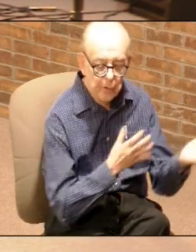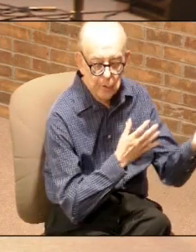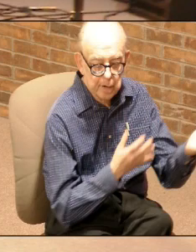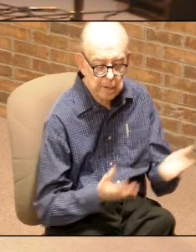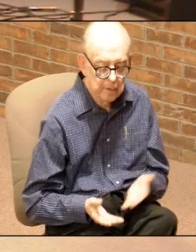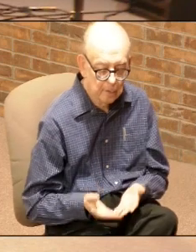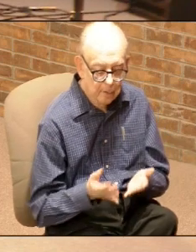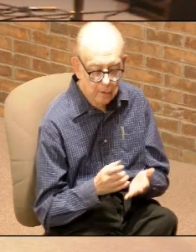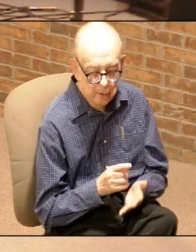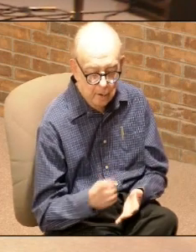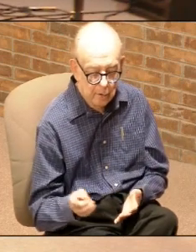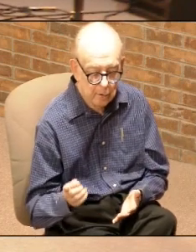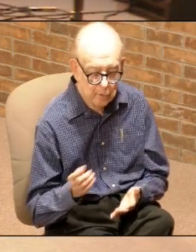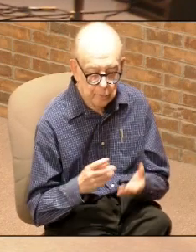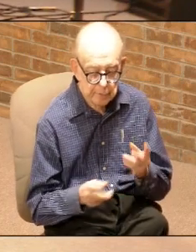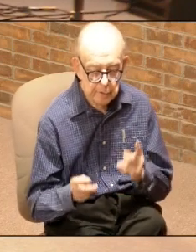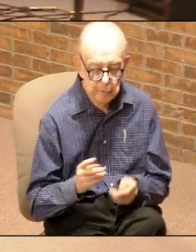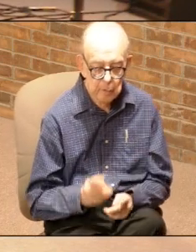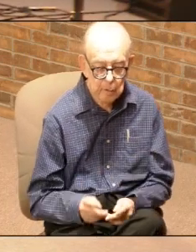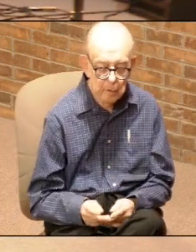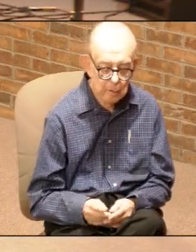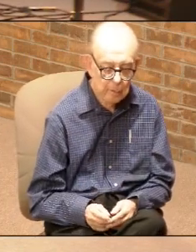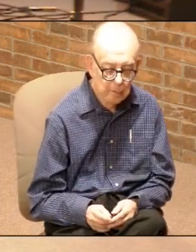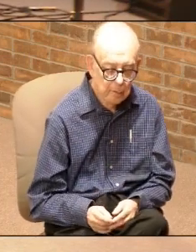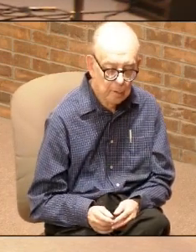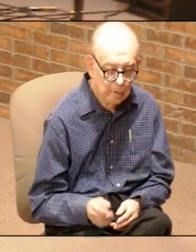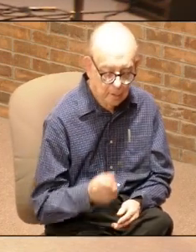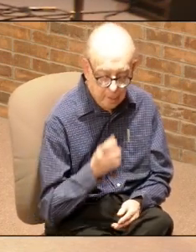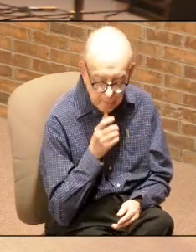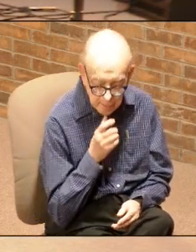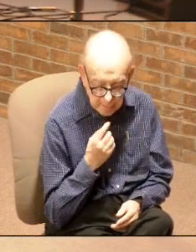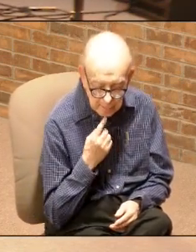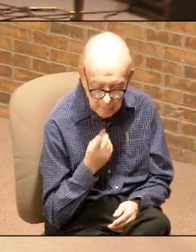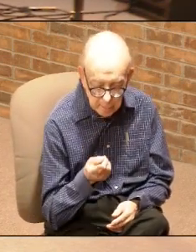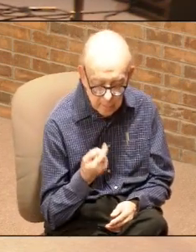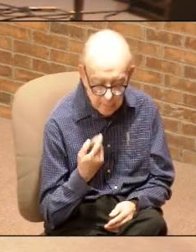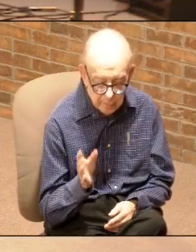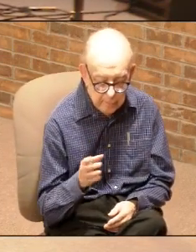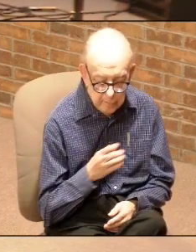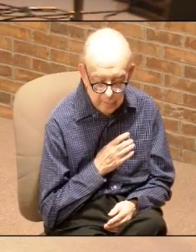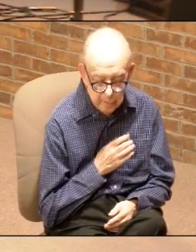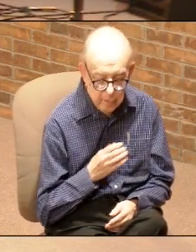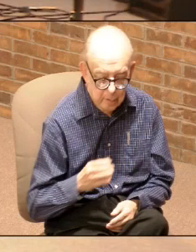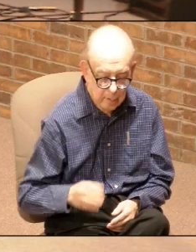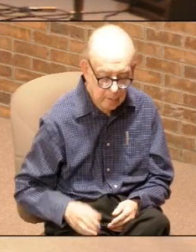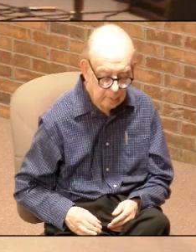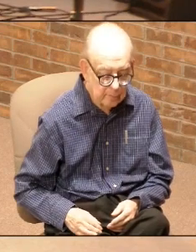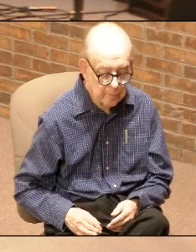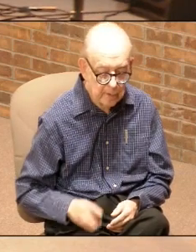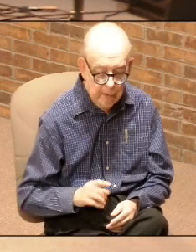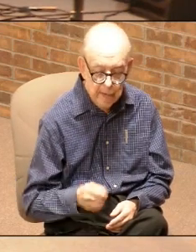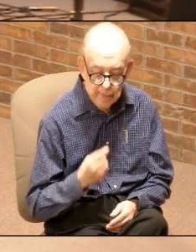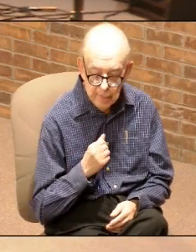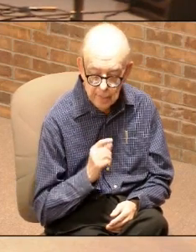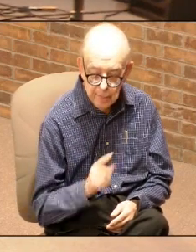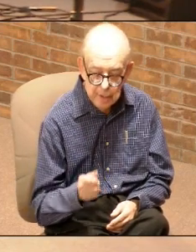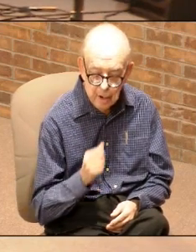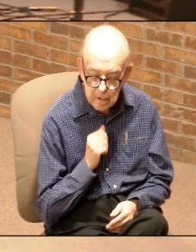There are those people who say that they are Christians and they are not.